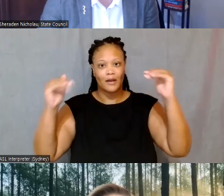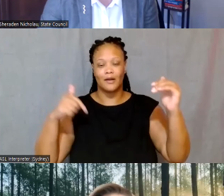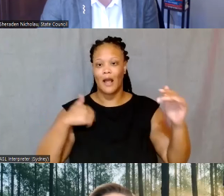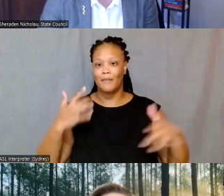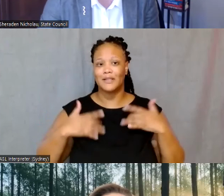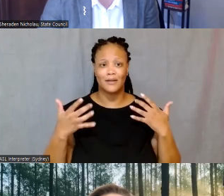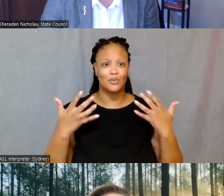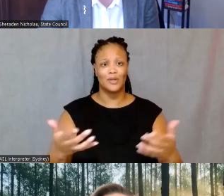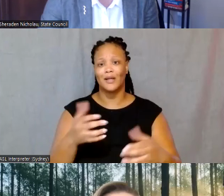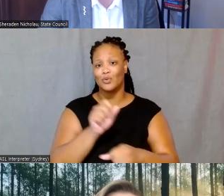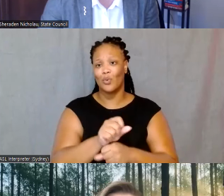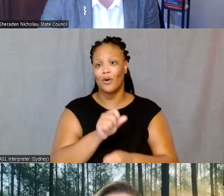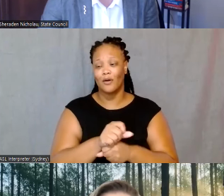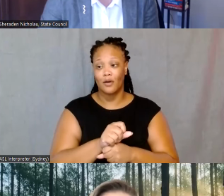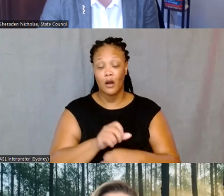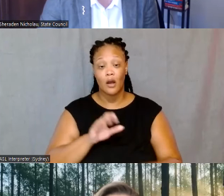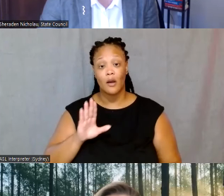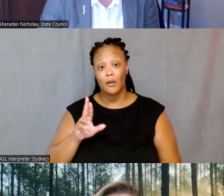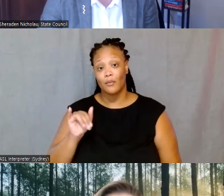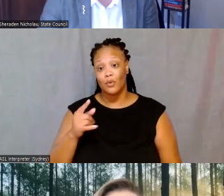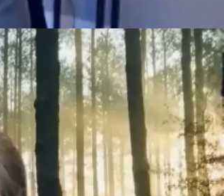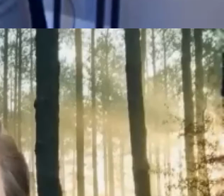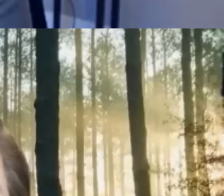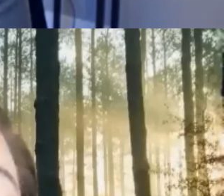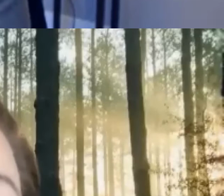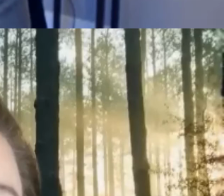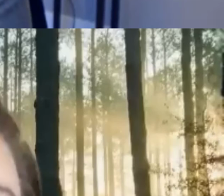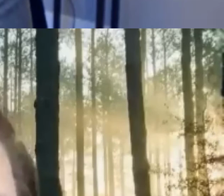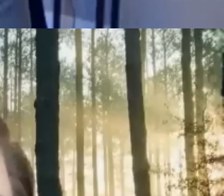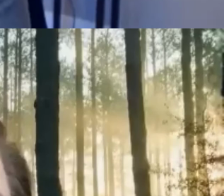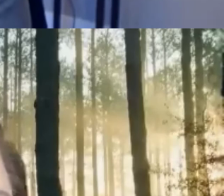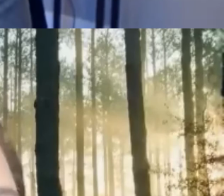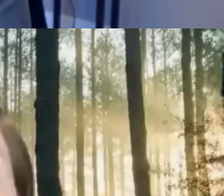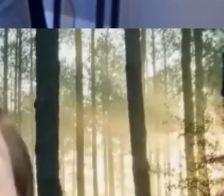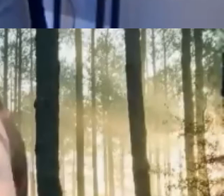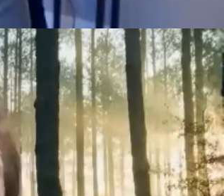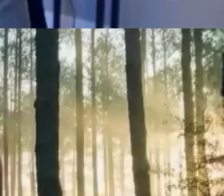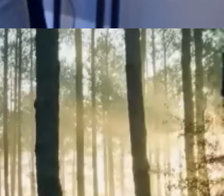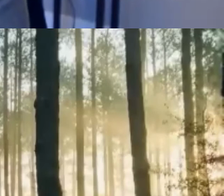Bridget, your comments about partnership and collaboration just ring so near and dear to